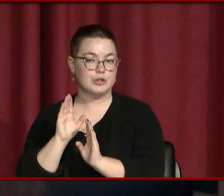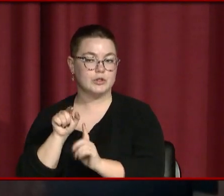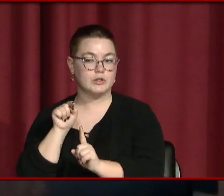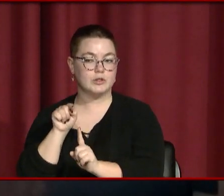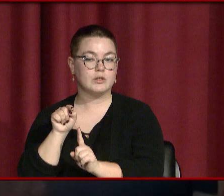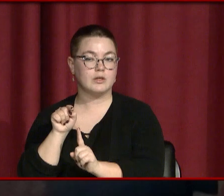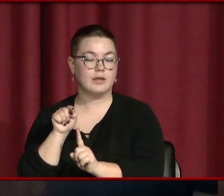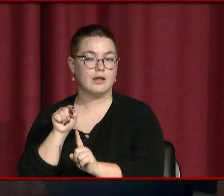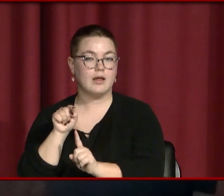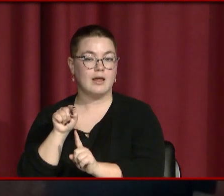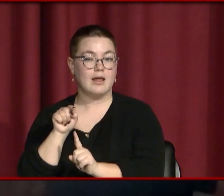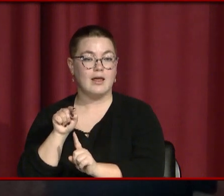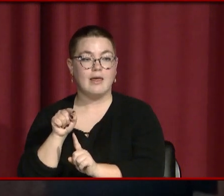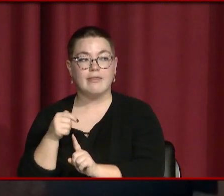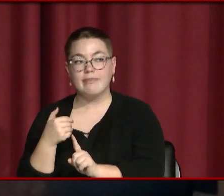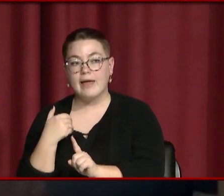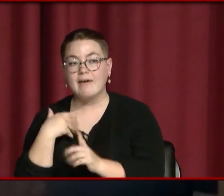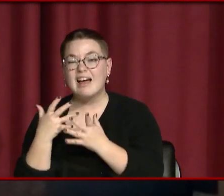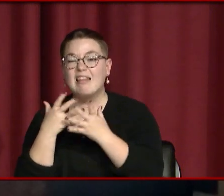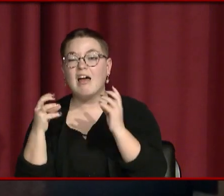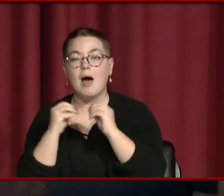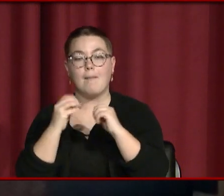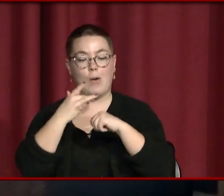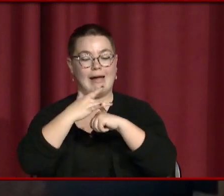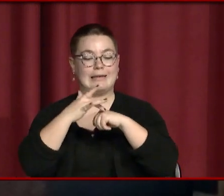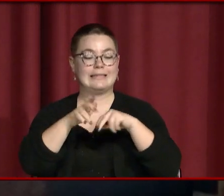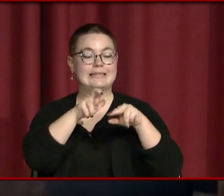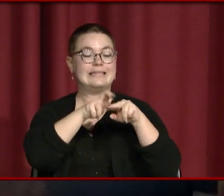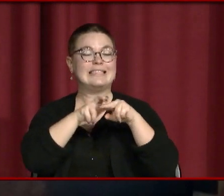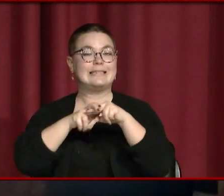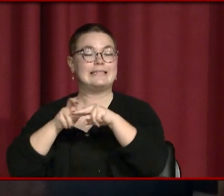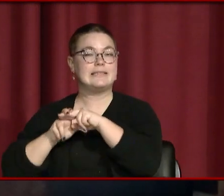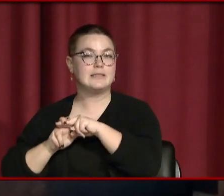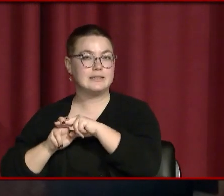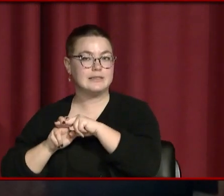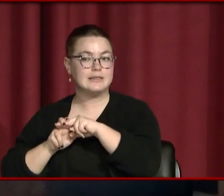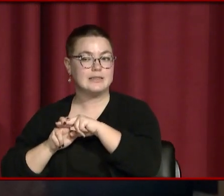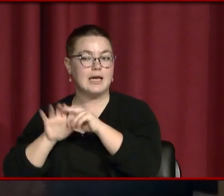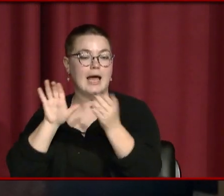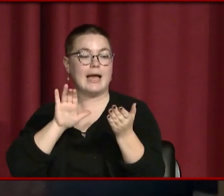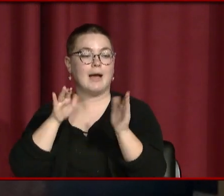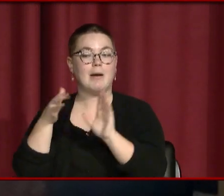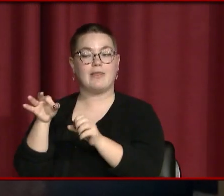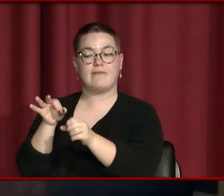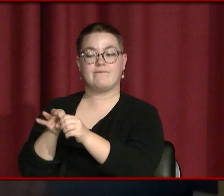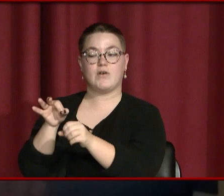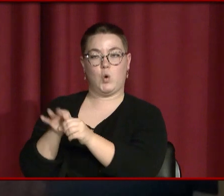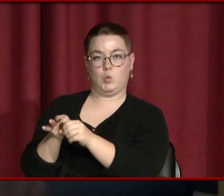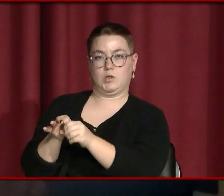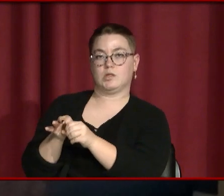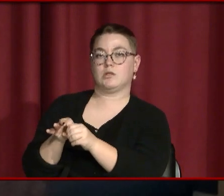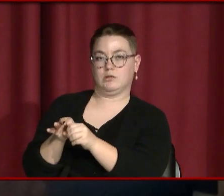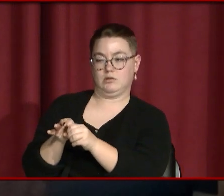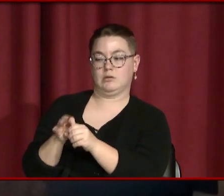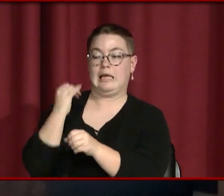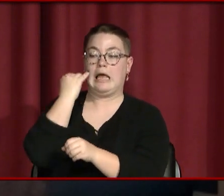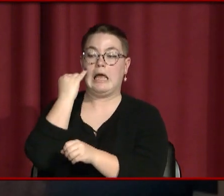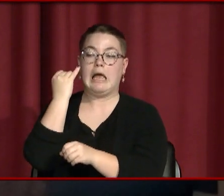are holding a lot more seats than votes that they are getting. So, you know, if they get